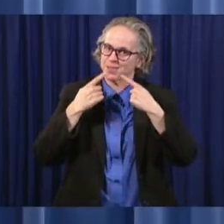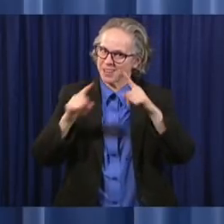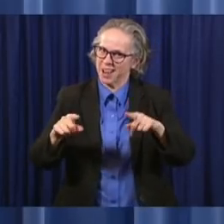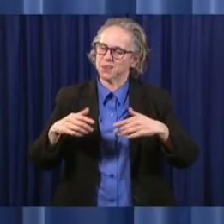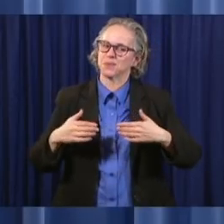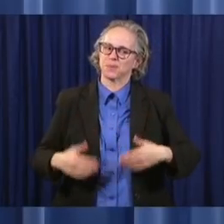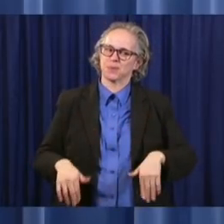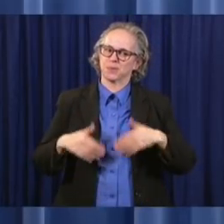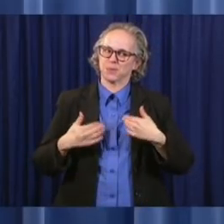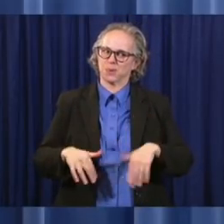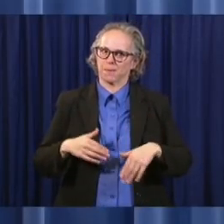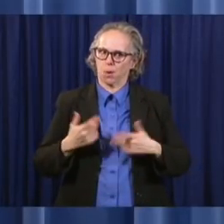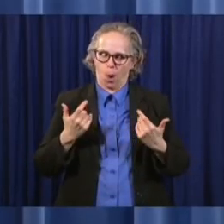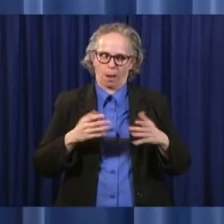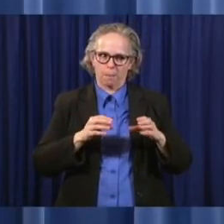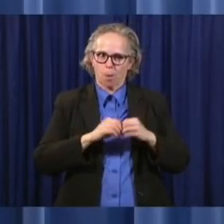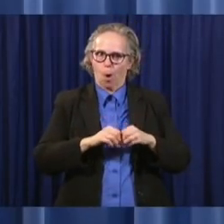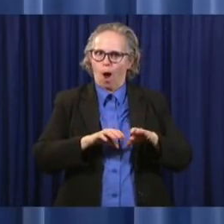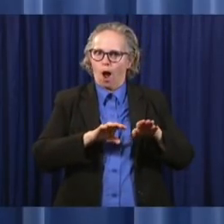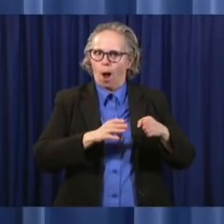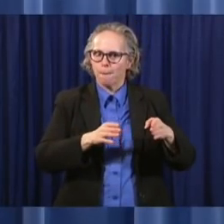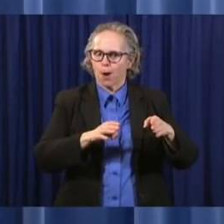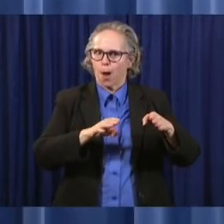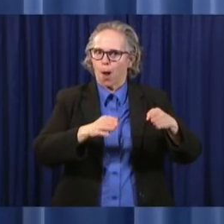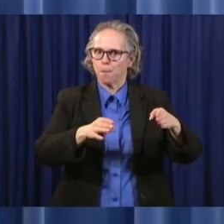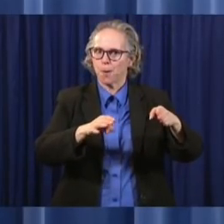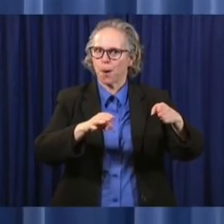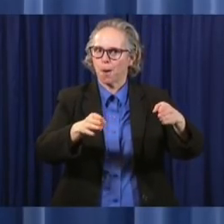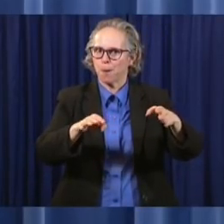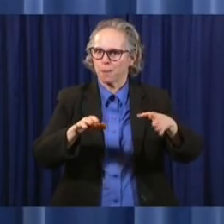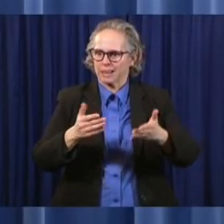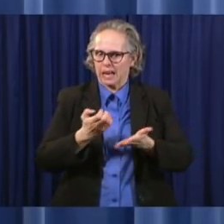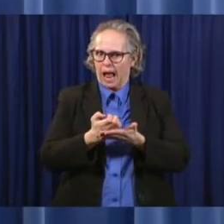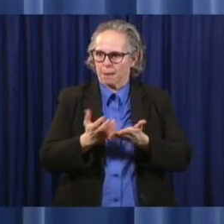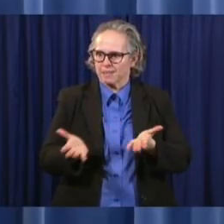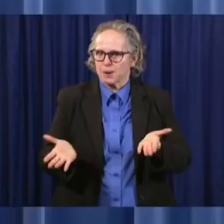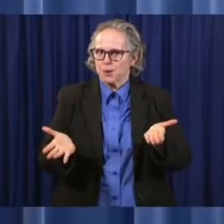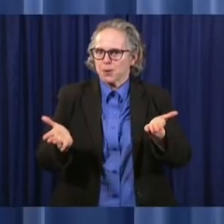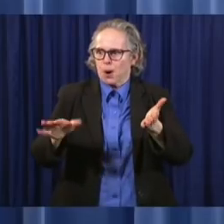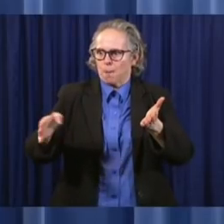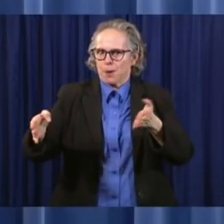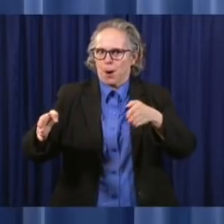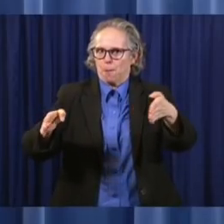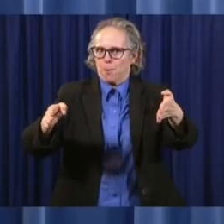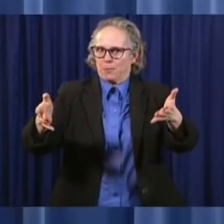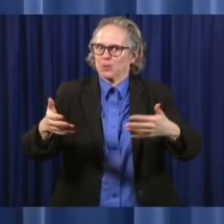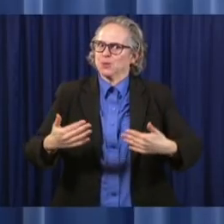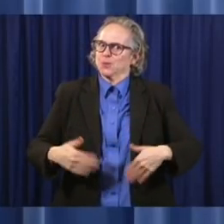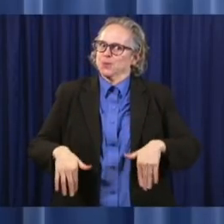as opening up the economy. This is a